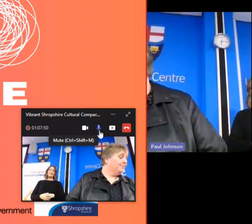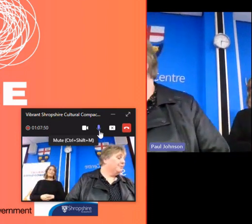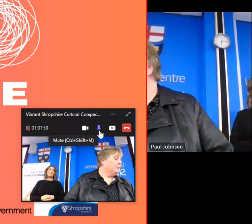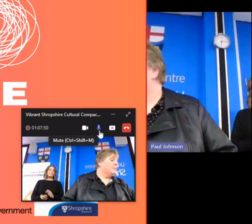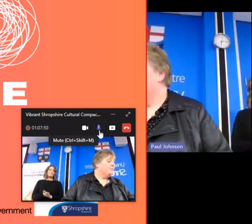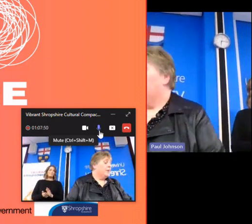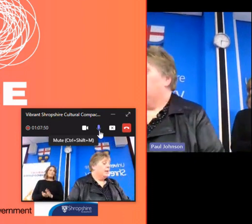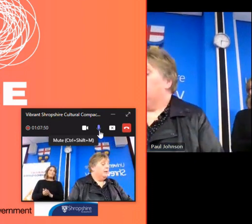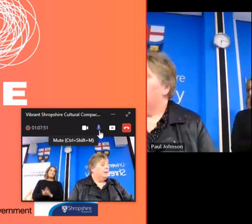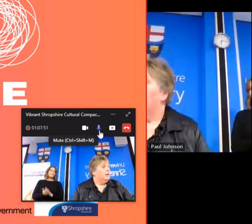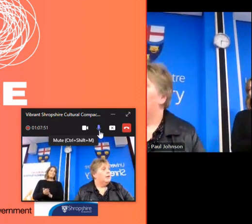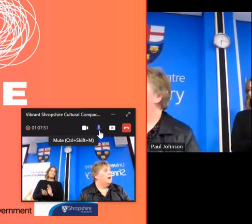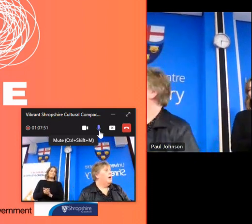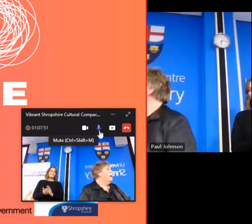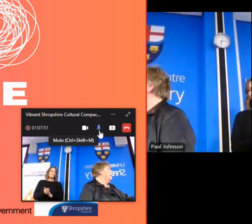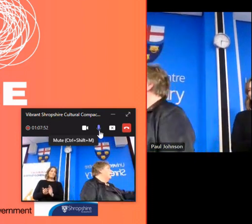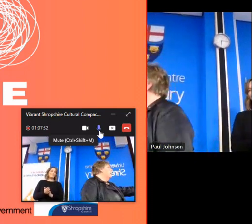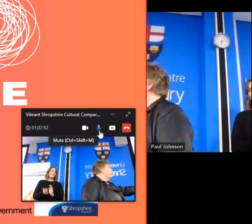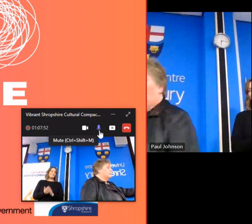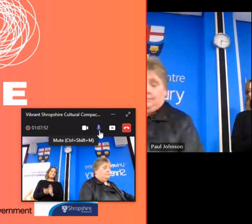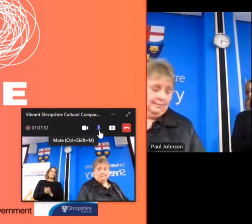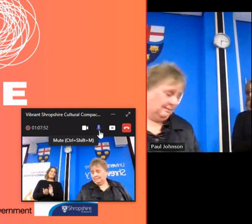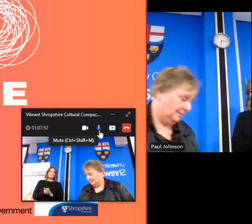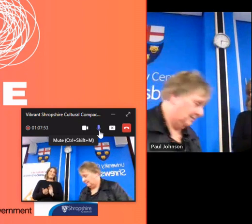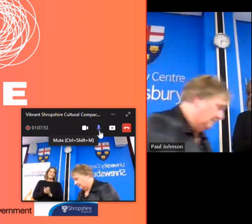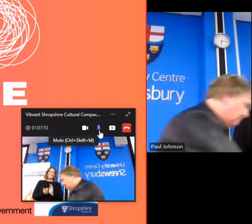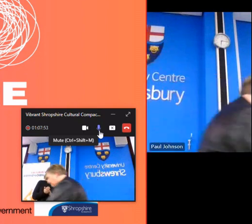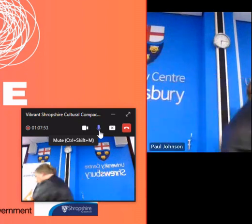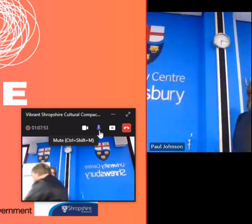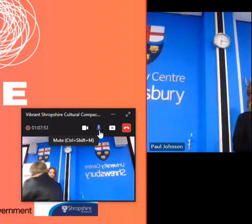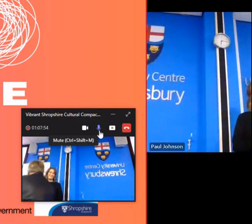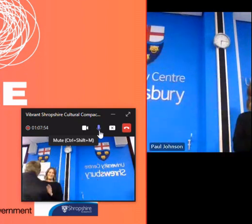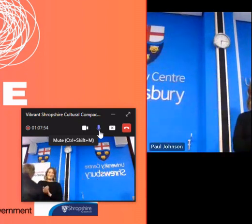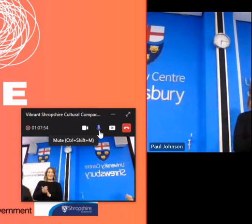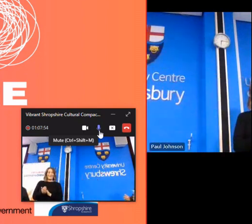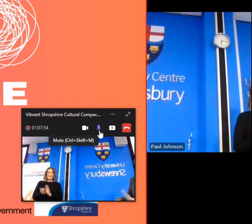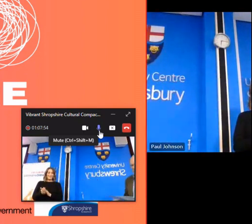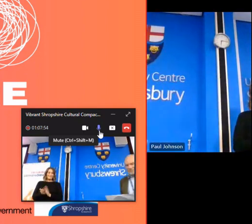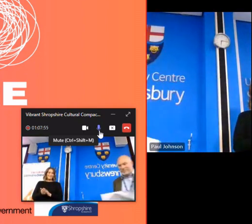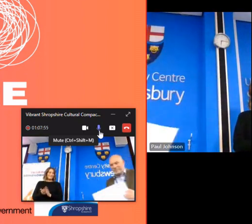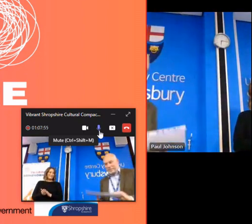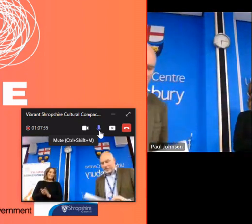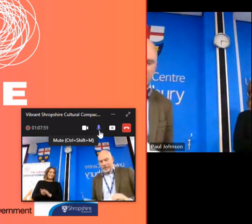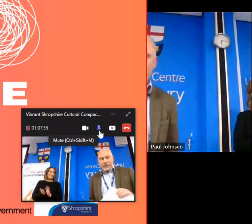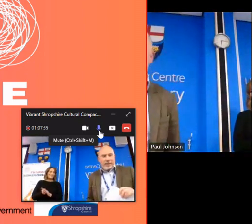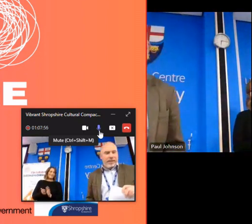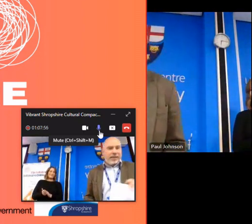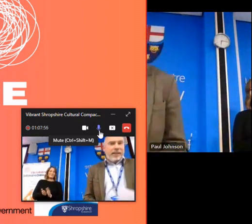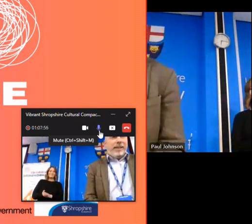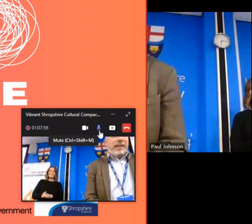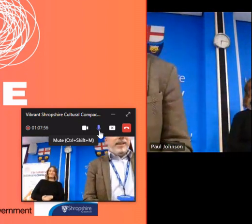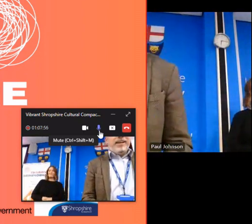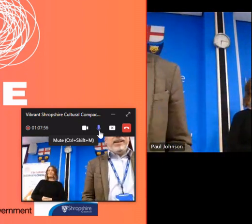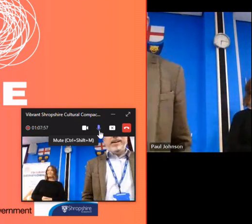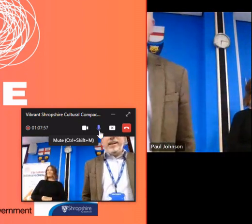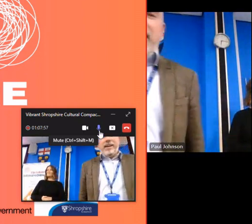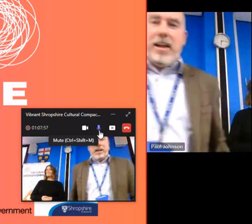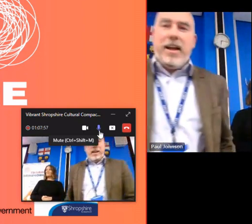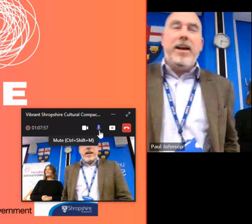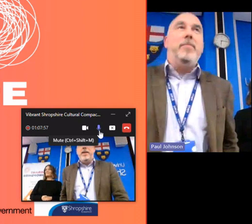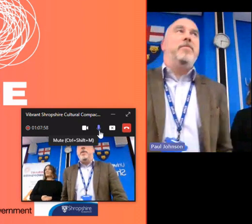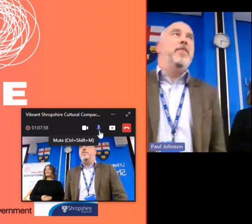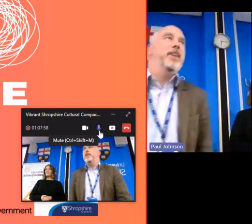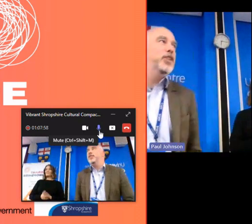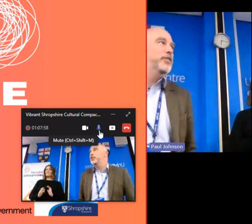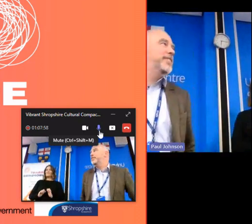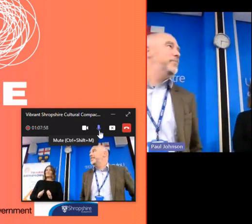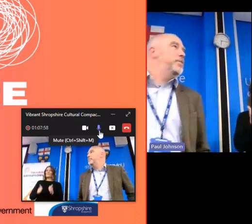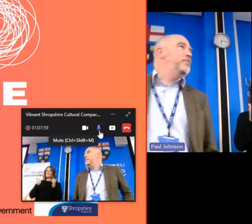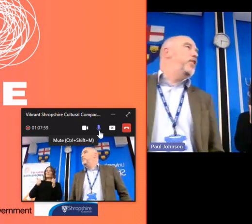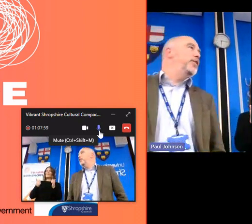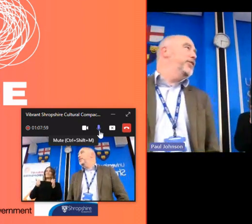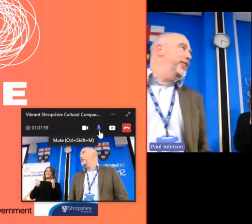i